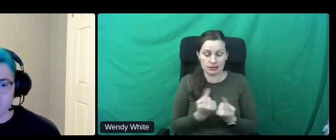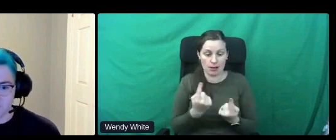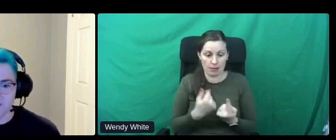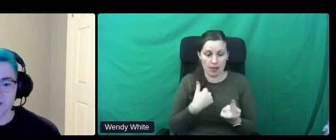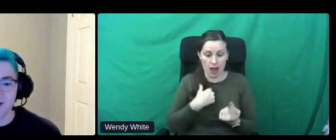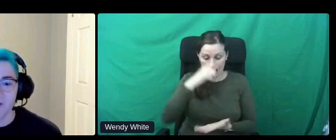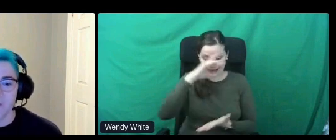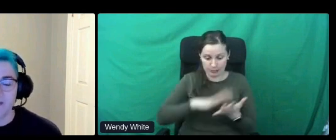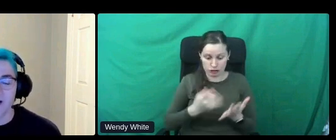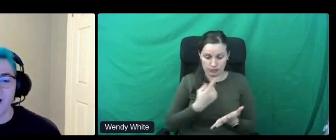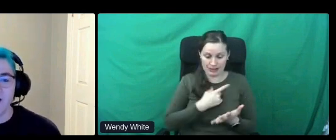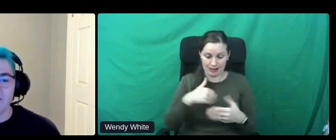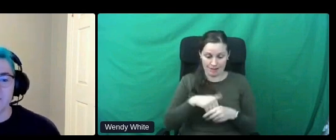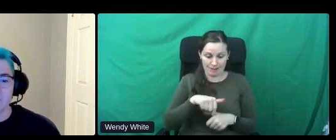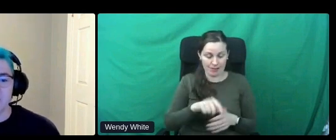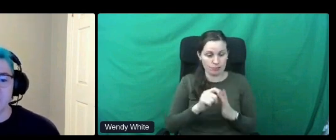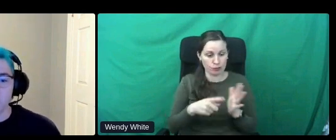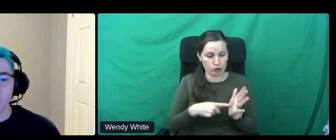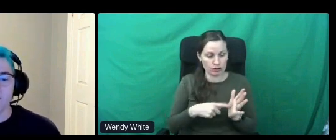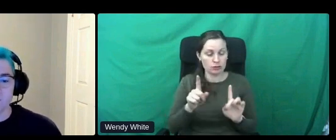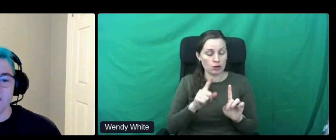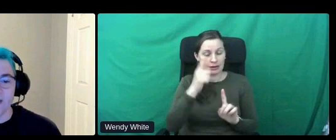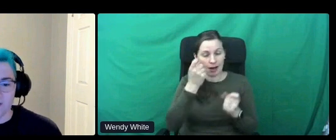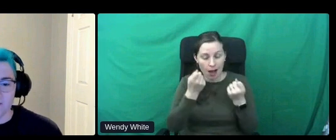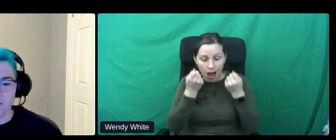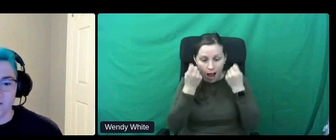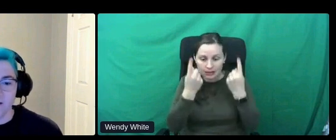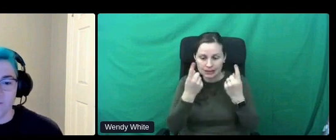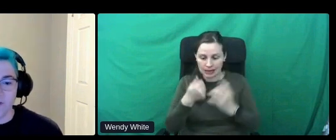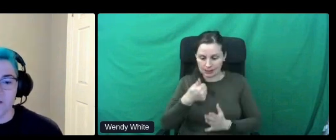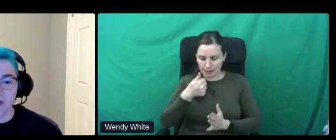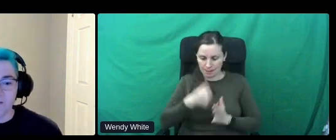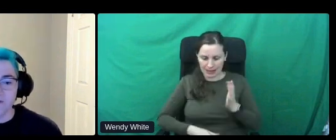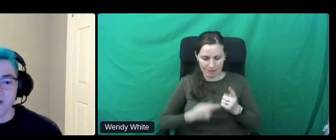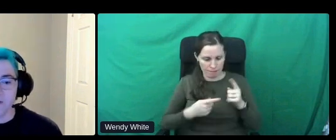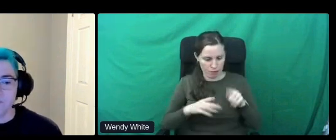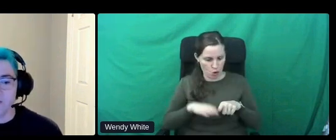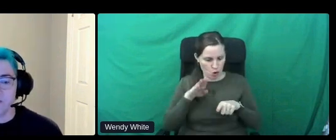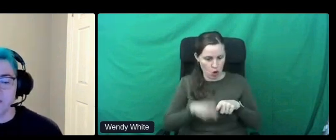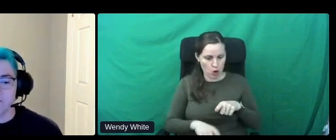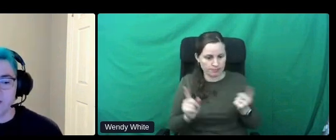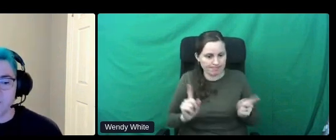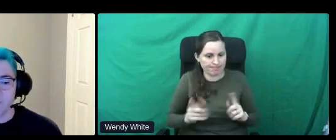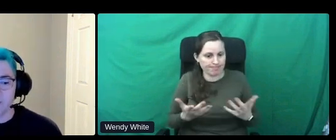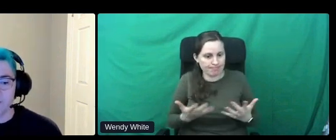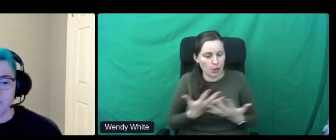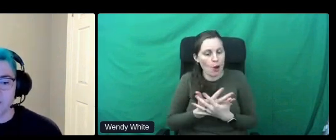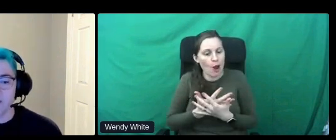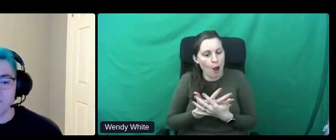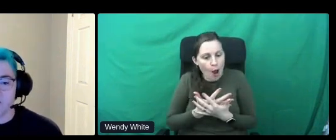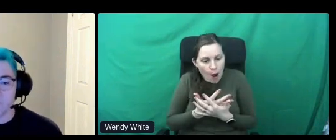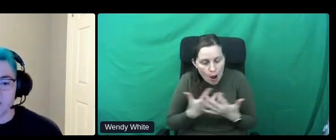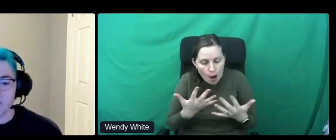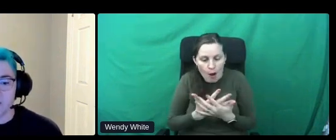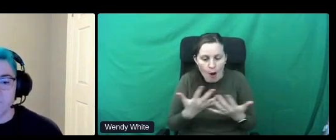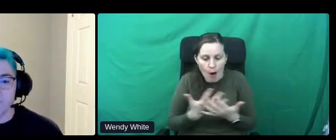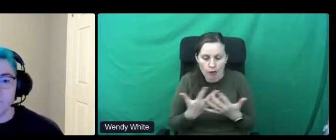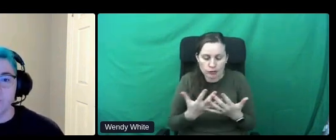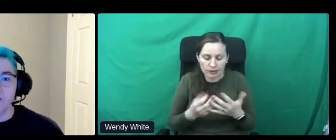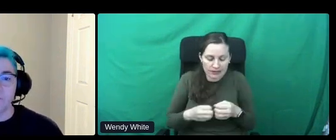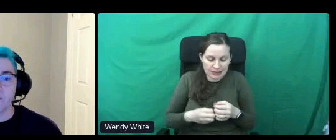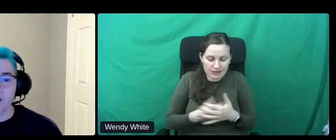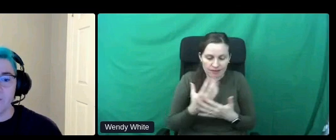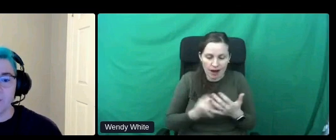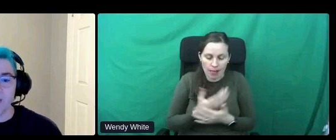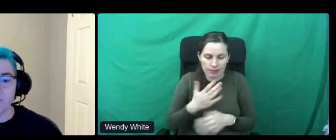this project, was understanding where to begin. A lot of times in development, you